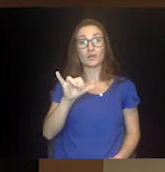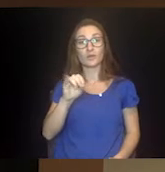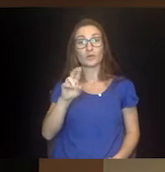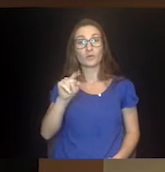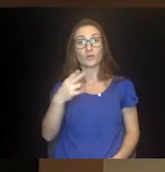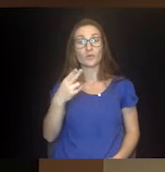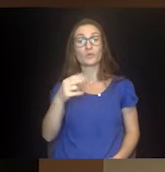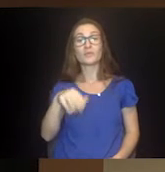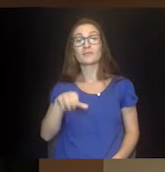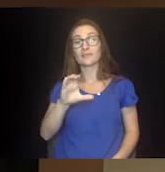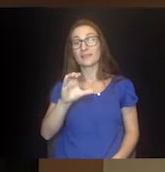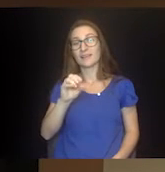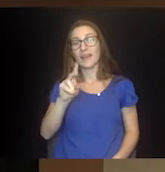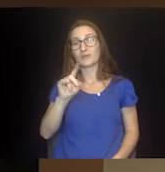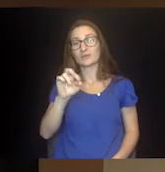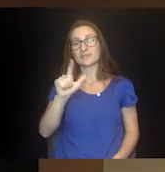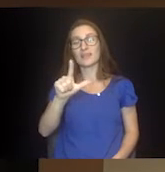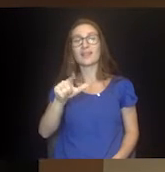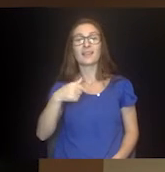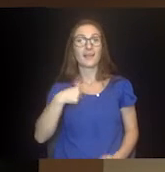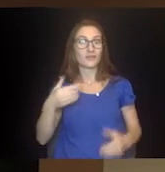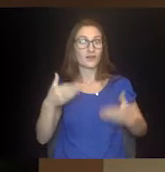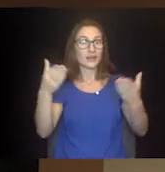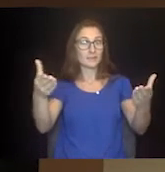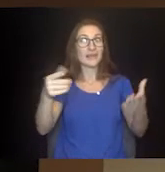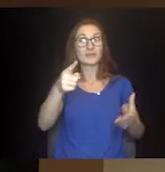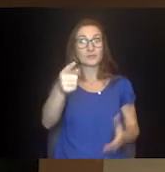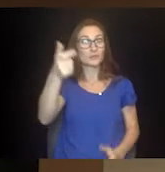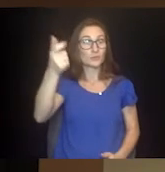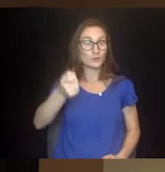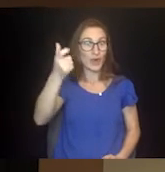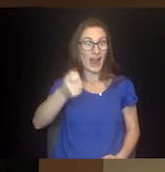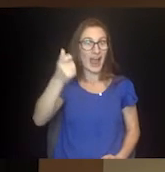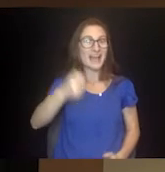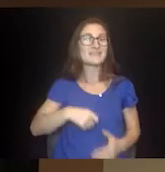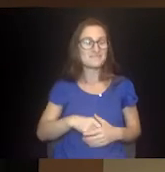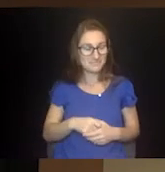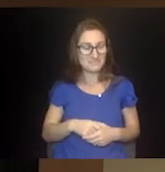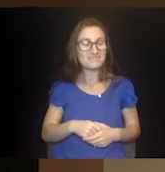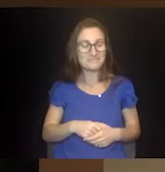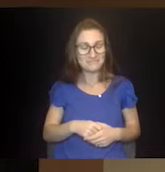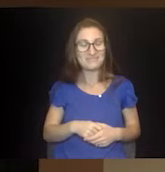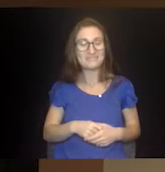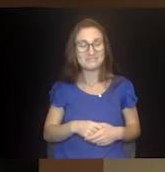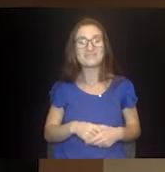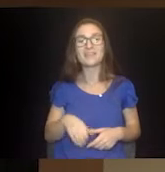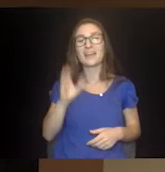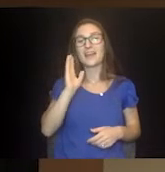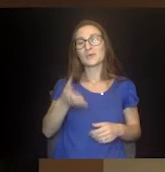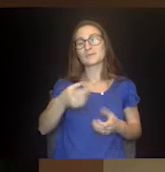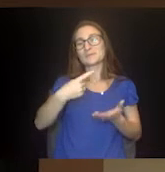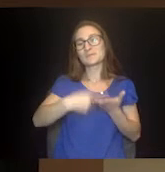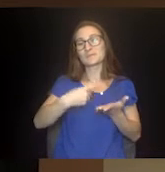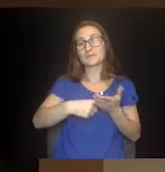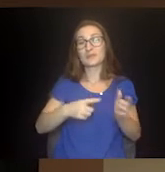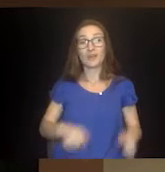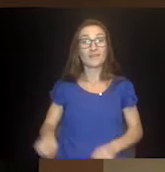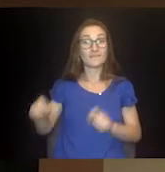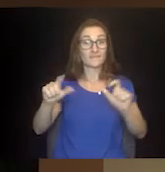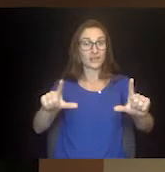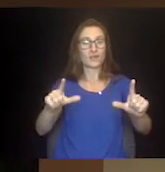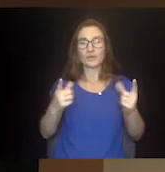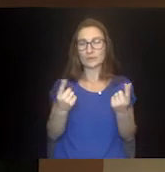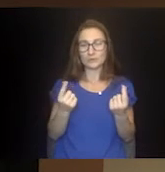of our YouTube page. You should subscribe. I'd recommend subscribing. I'll talk a little bit about what